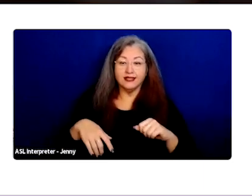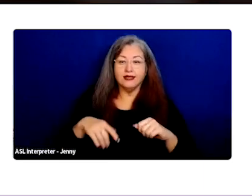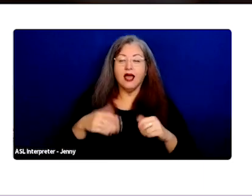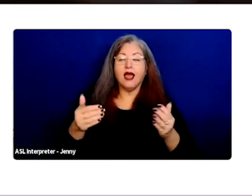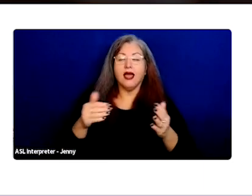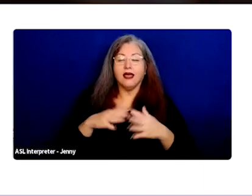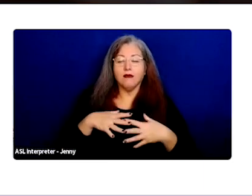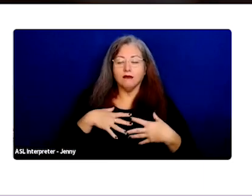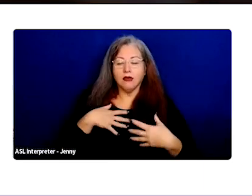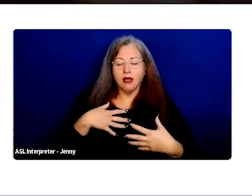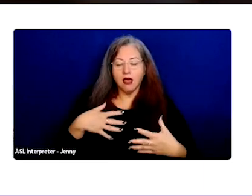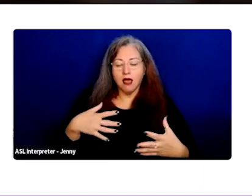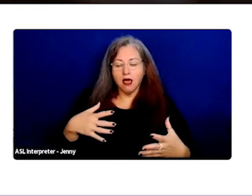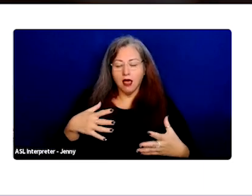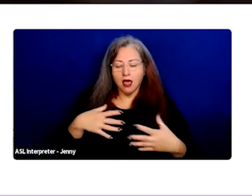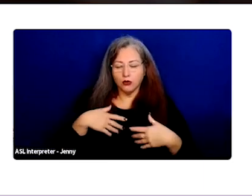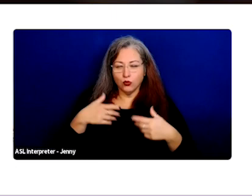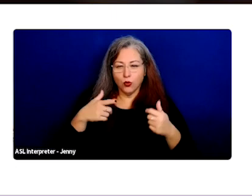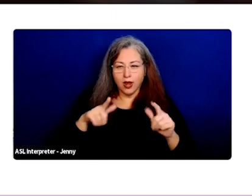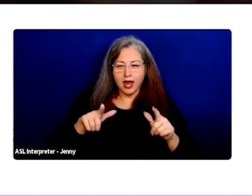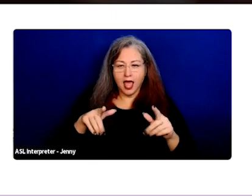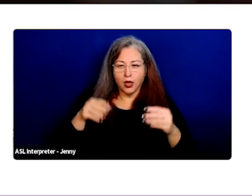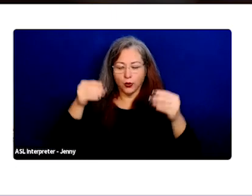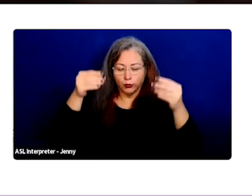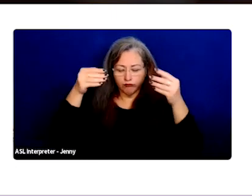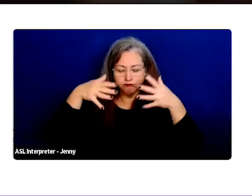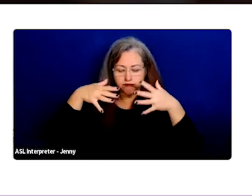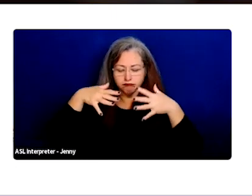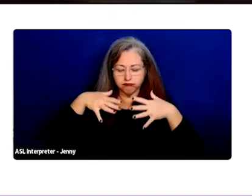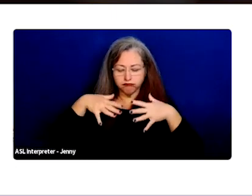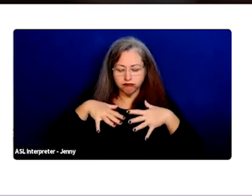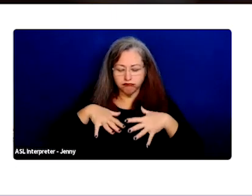breath and just let that breath wash over your body.